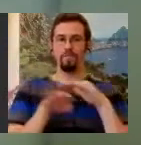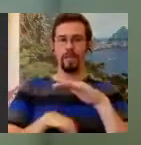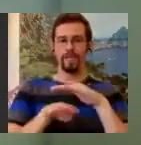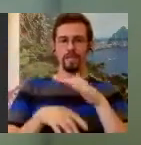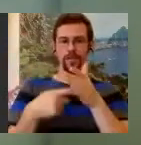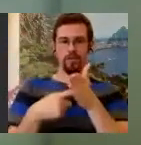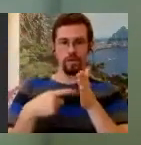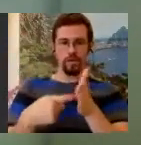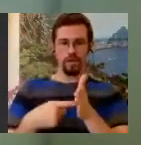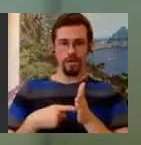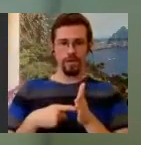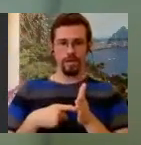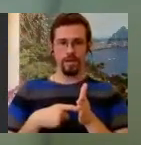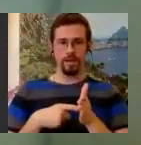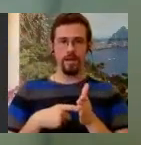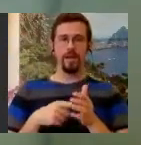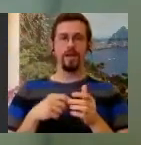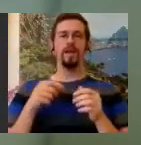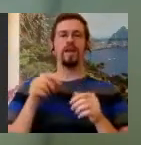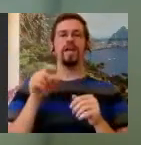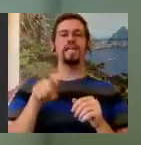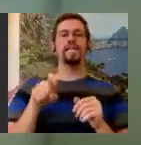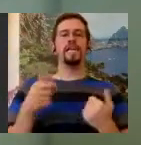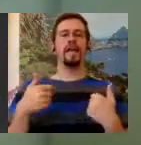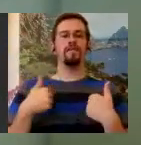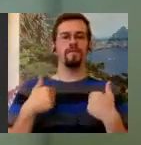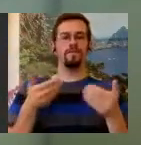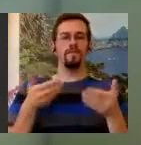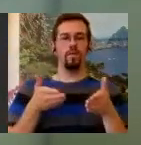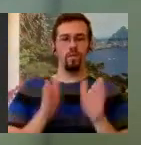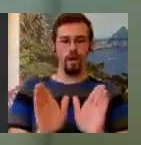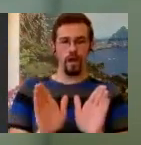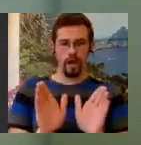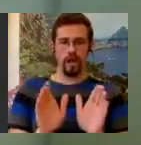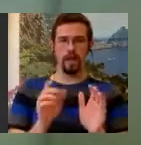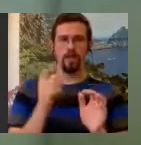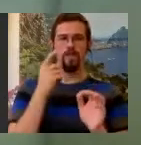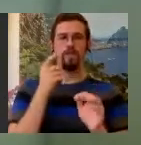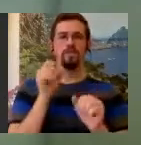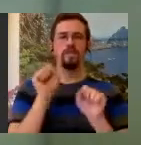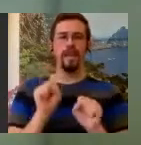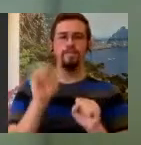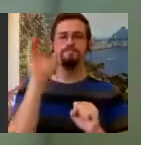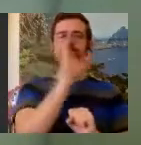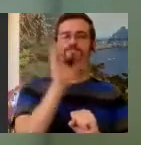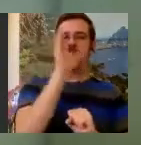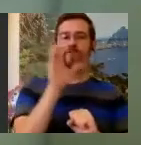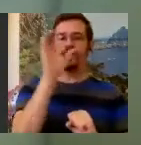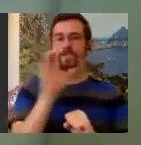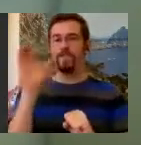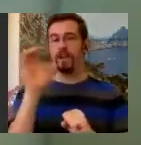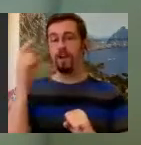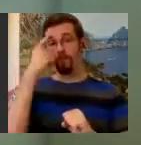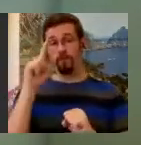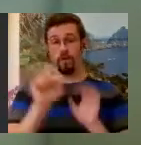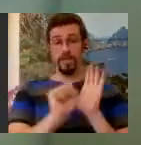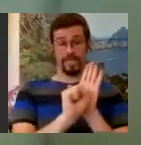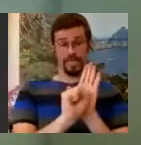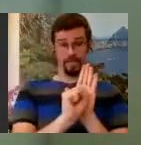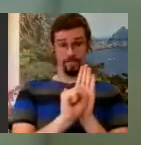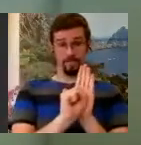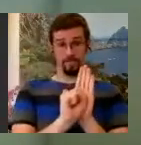to provide a way to find a glyph or to browse the glyph set, a